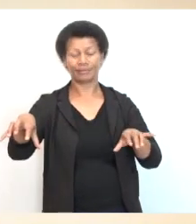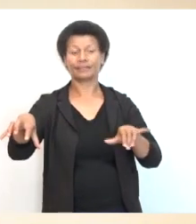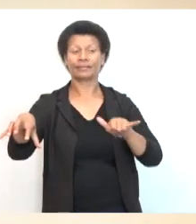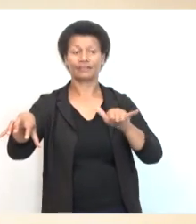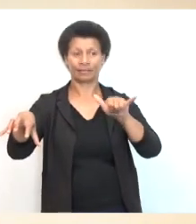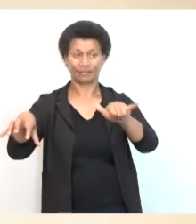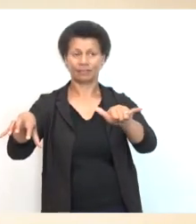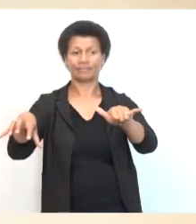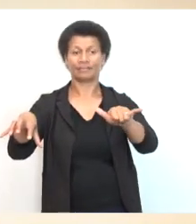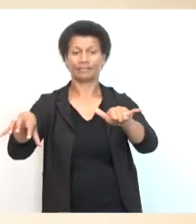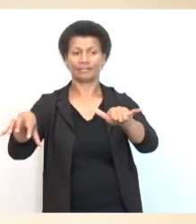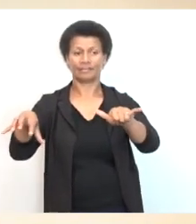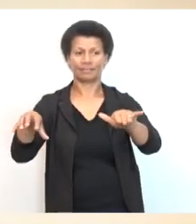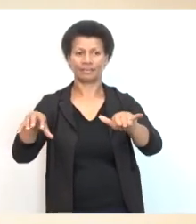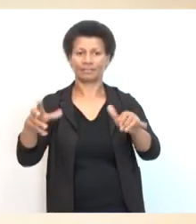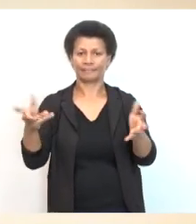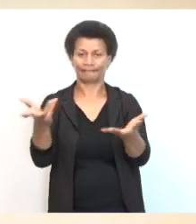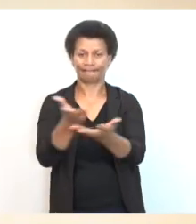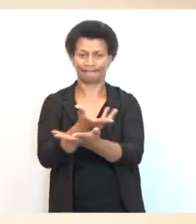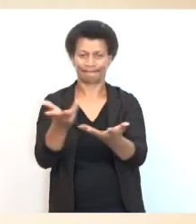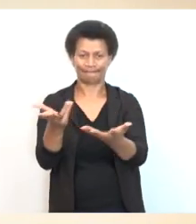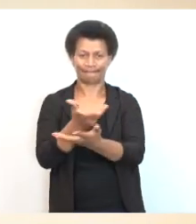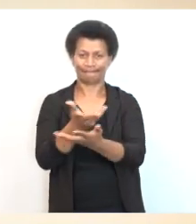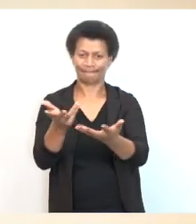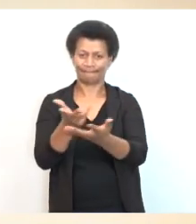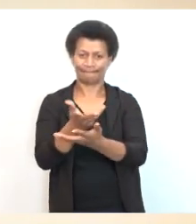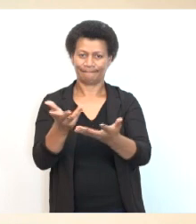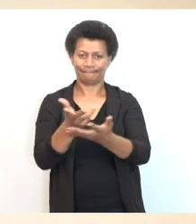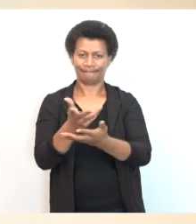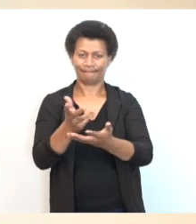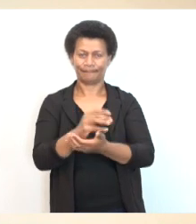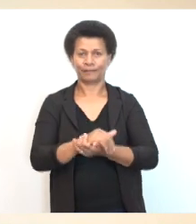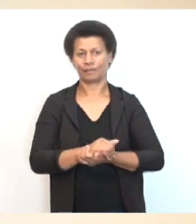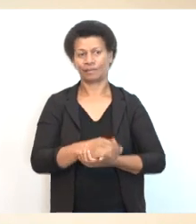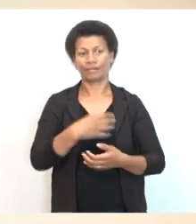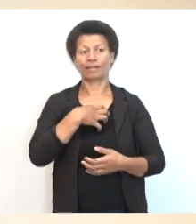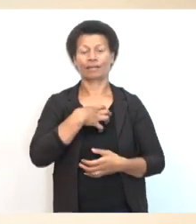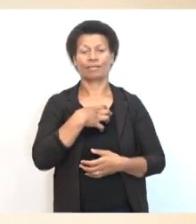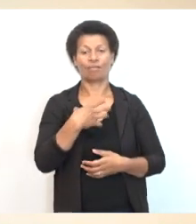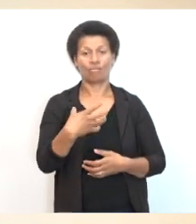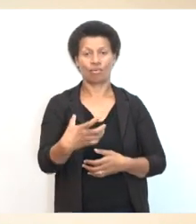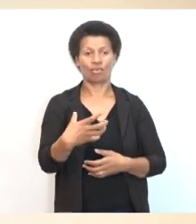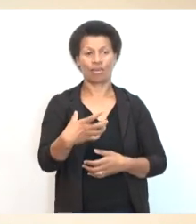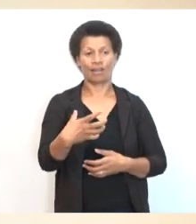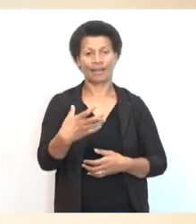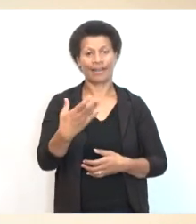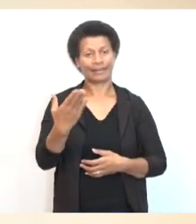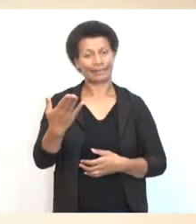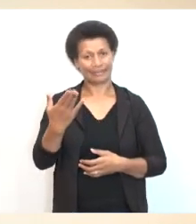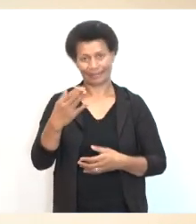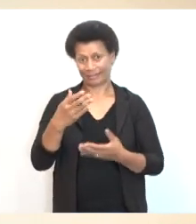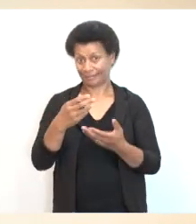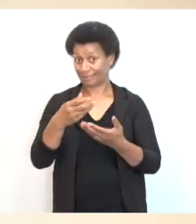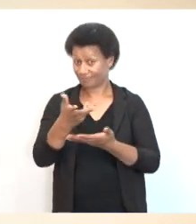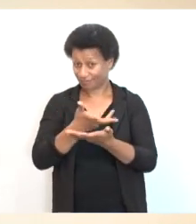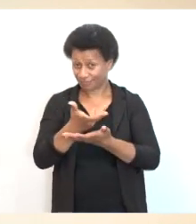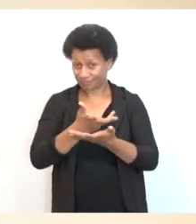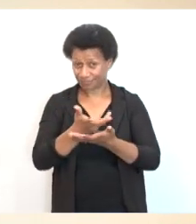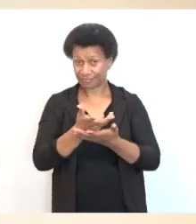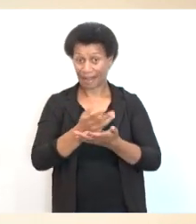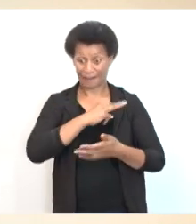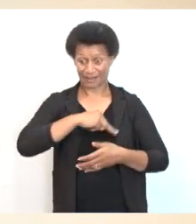workers who were laid off because of the policy? government has conveyed this policy decision